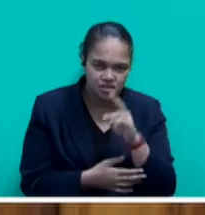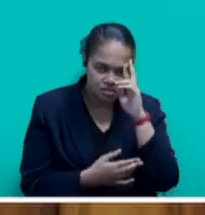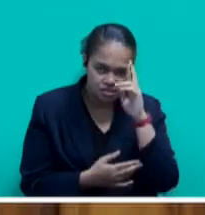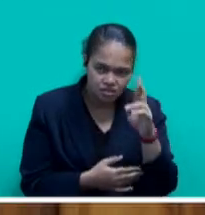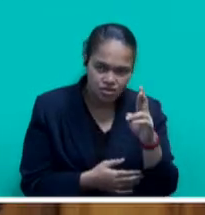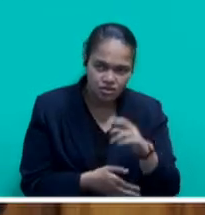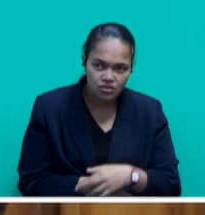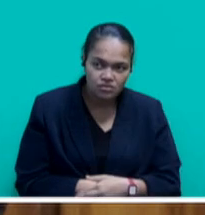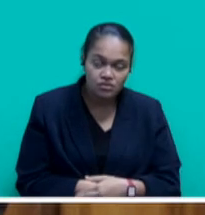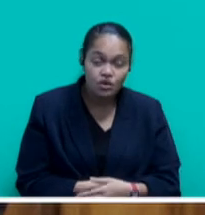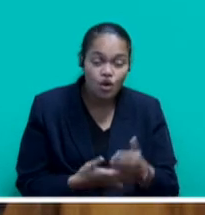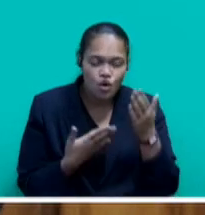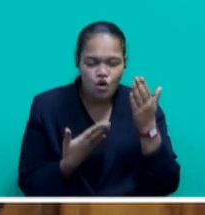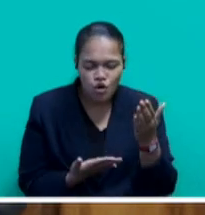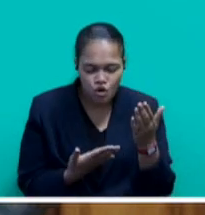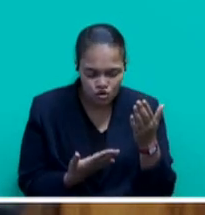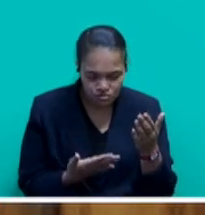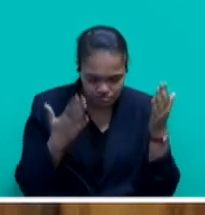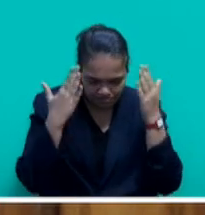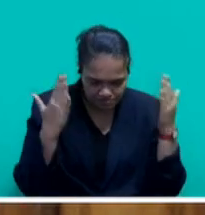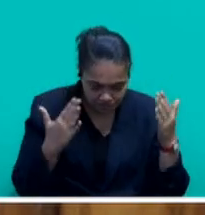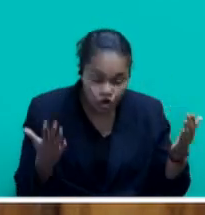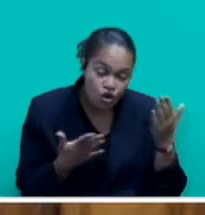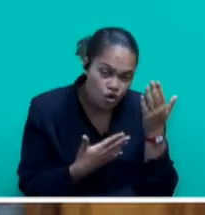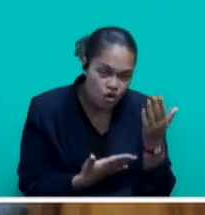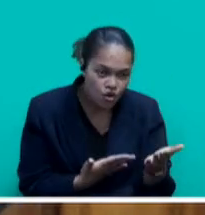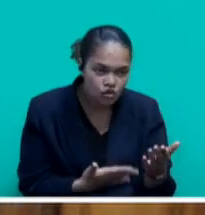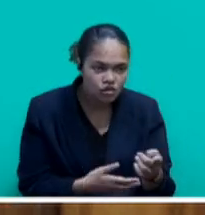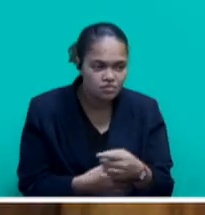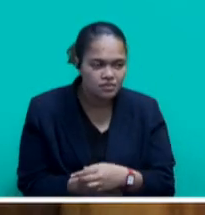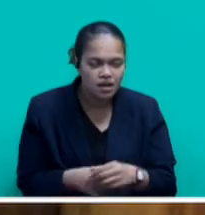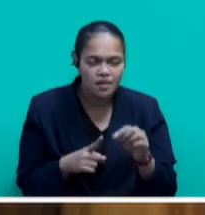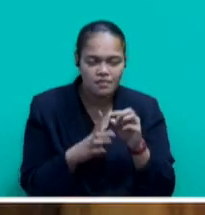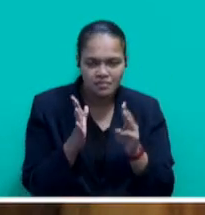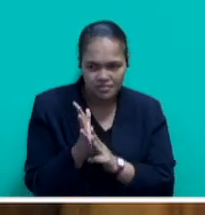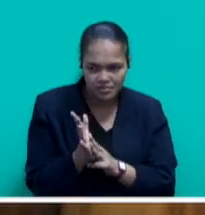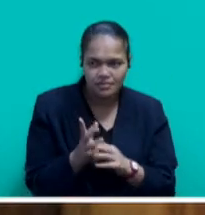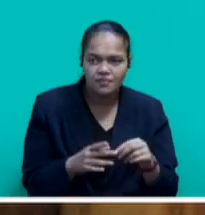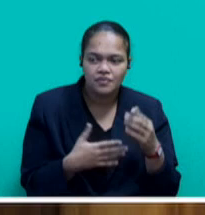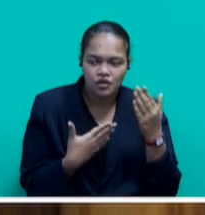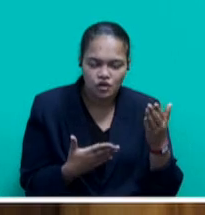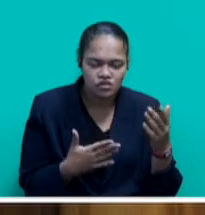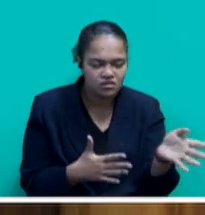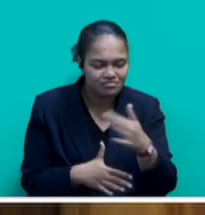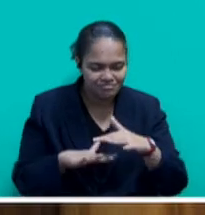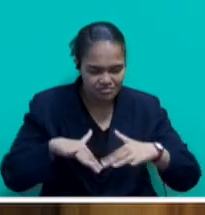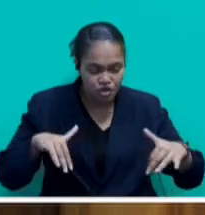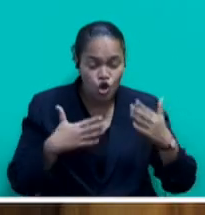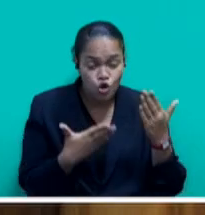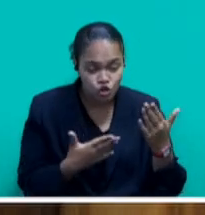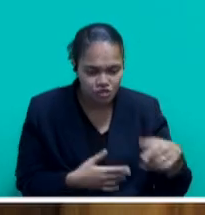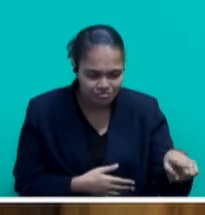Honourable Speaker, Honourable Prime Minister, Honourable Ministers, Honourable the Leader of the Opposition, Honourable Members